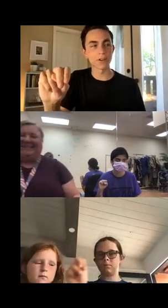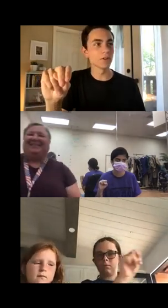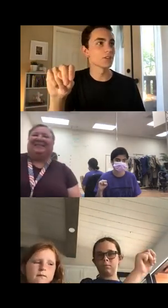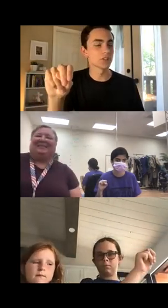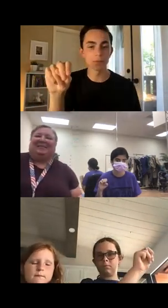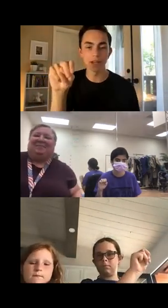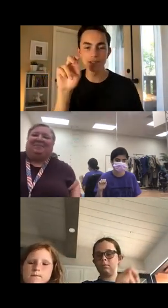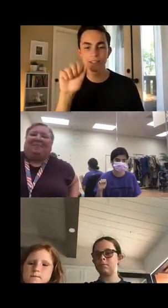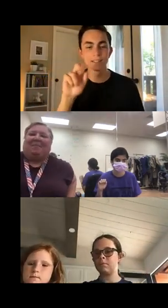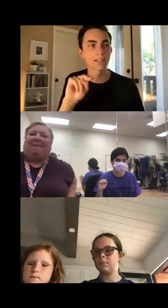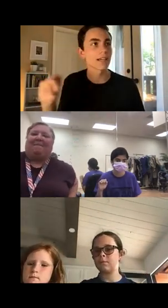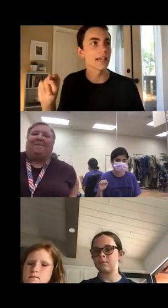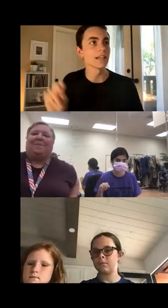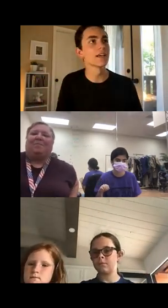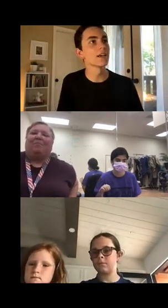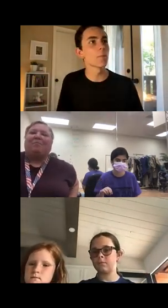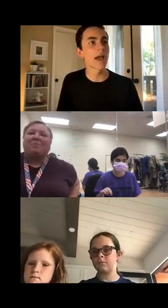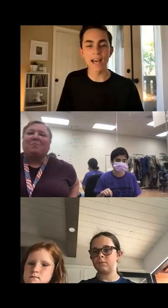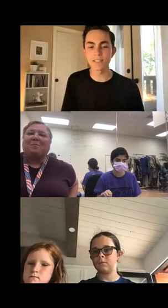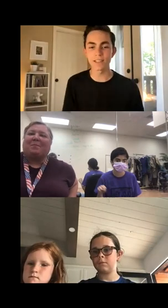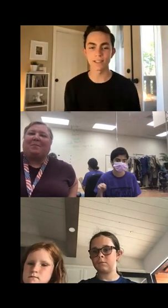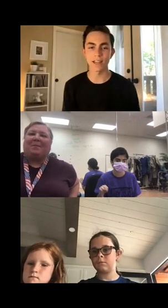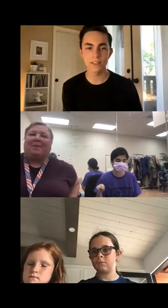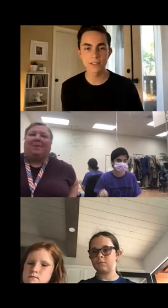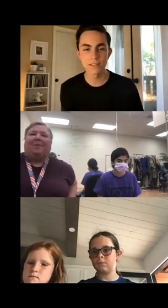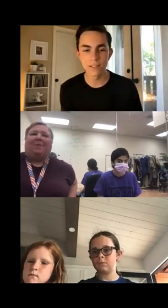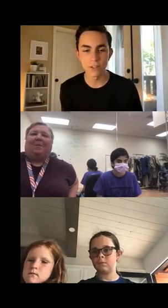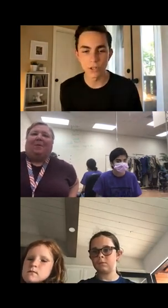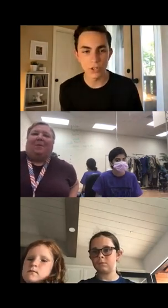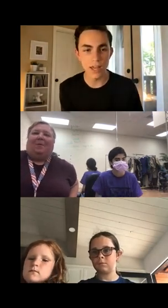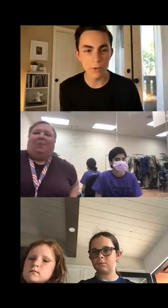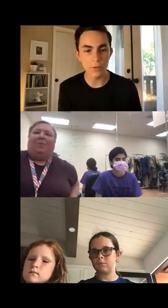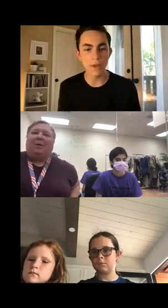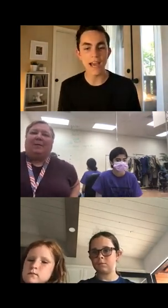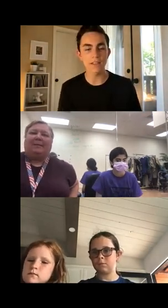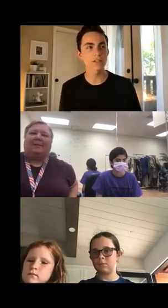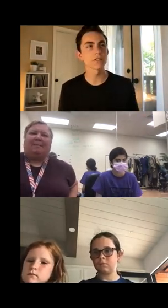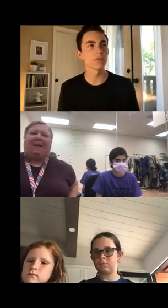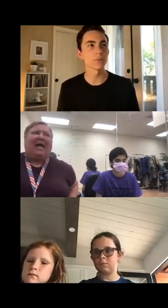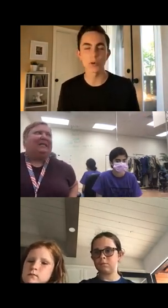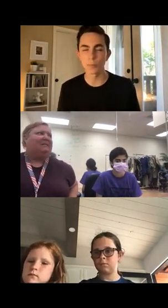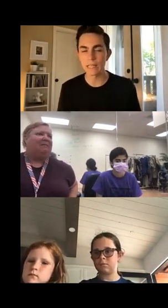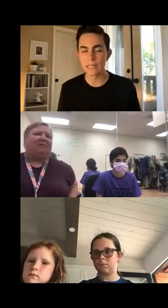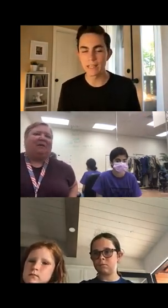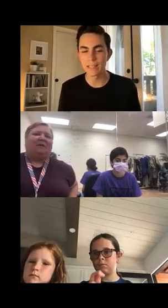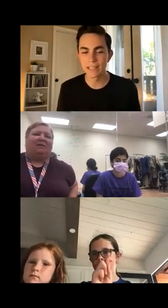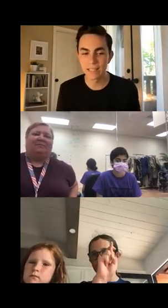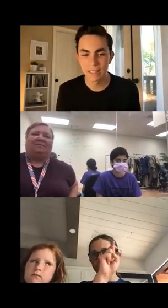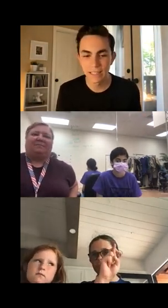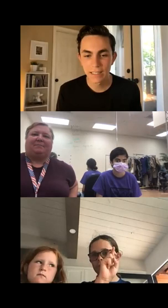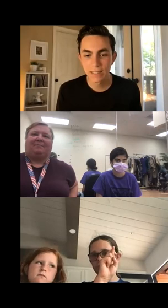There we go. Nice job, guys. And Pat is next. You want to try that one? Pat, under